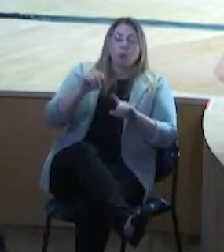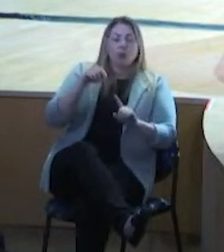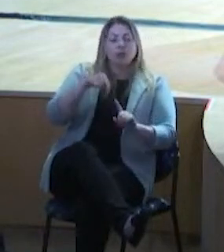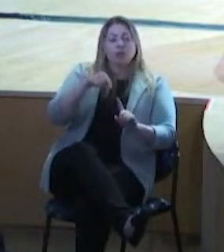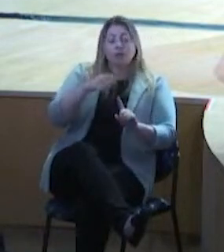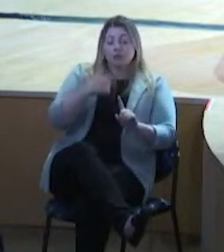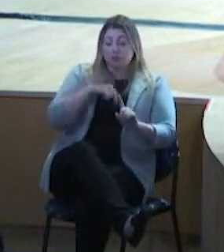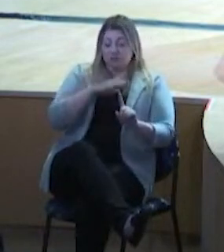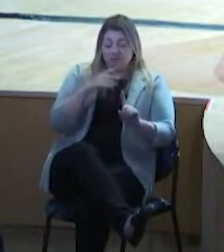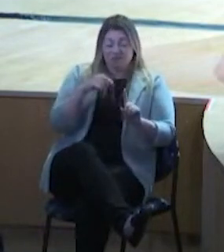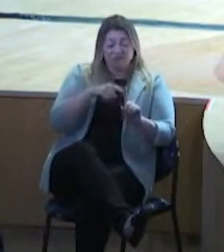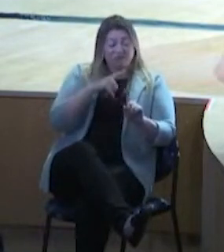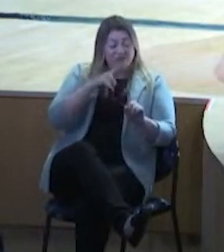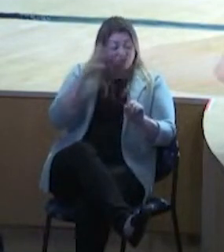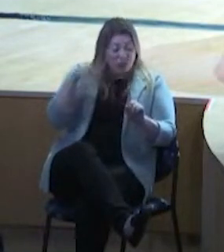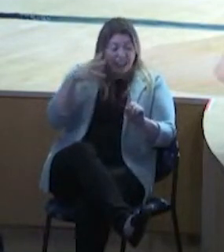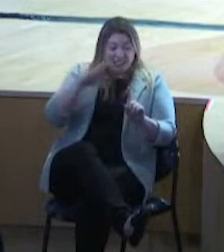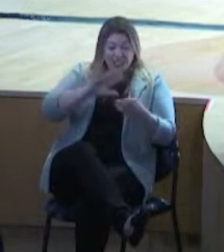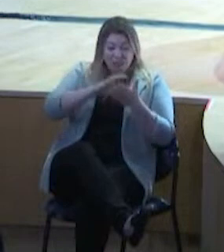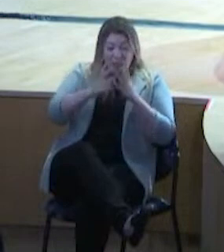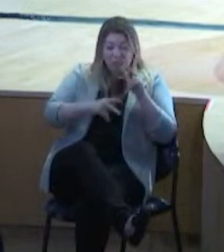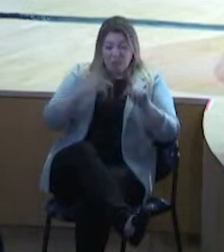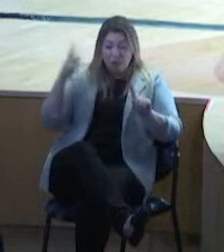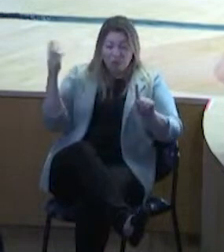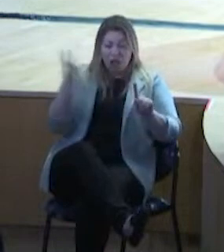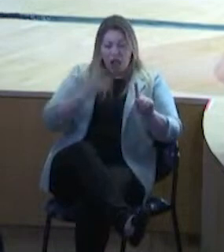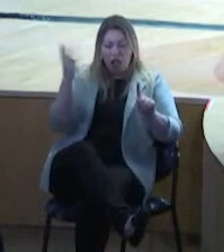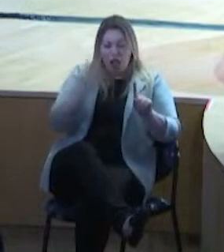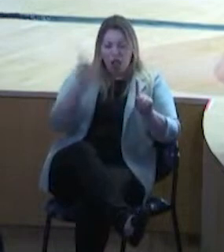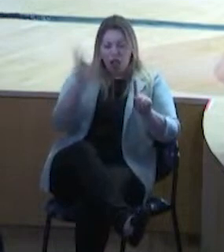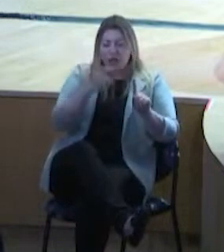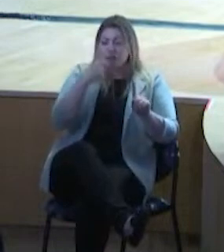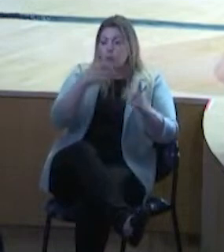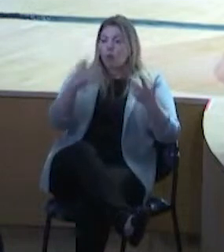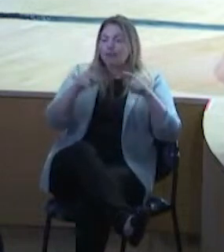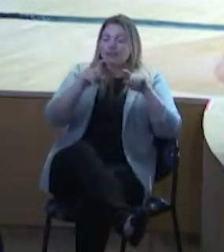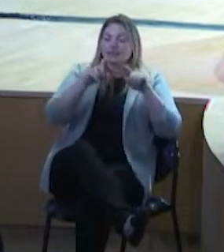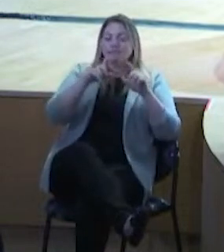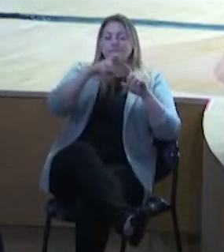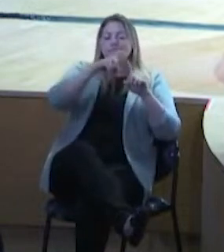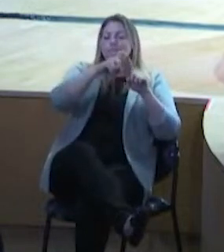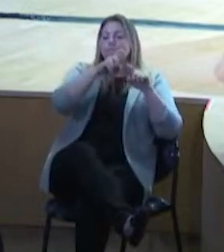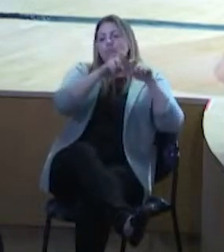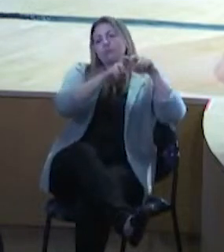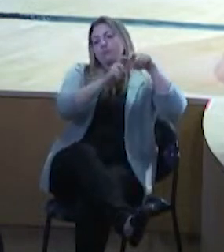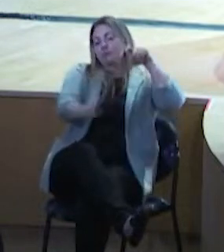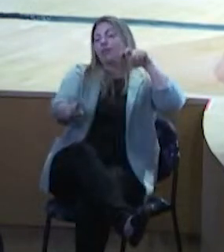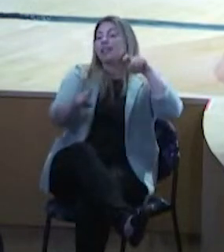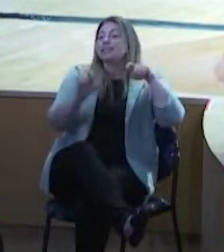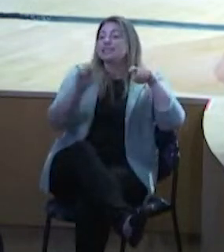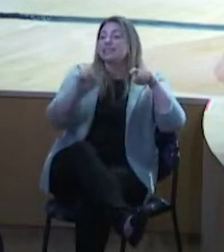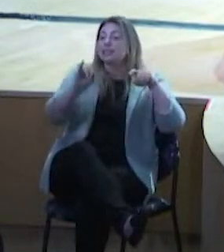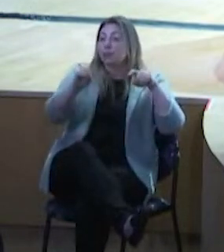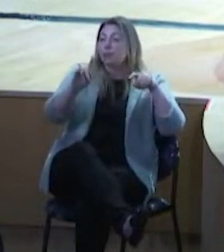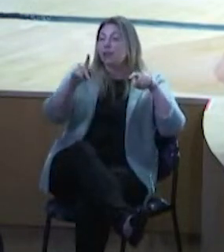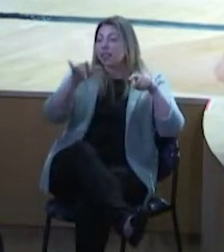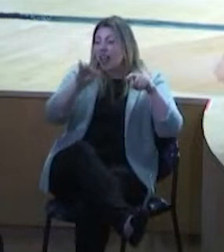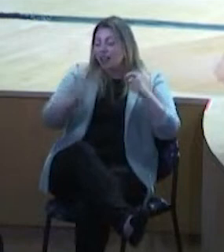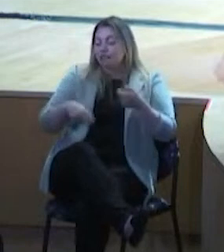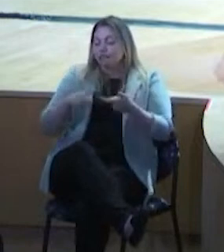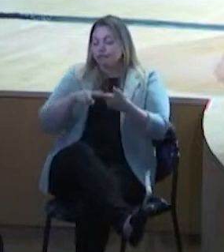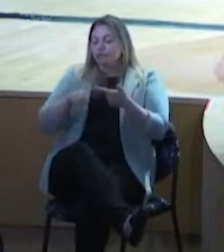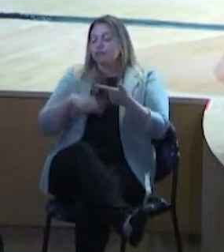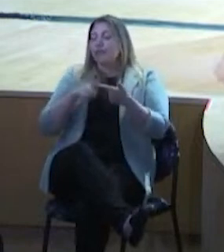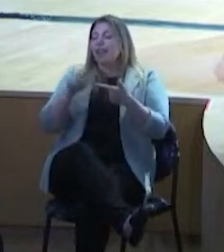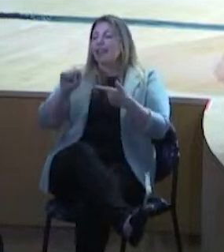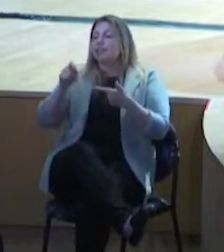we get a crazy amount of tourists coming for things like zip lining and riding ATVs and seeing the set of